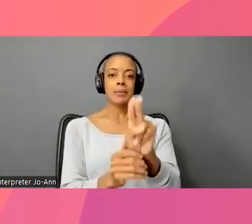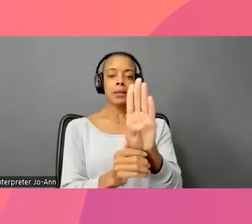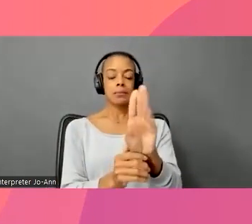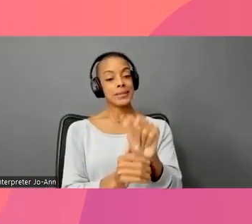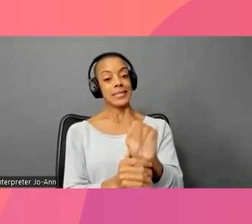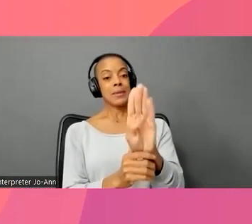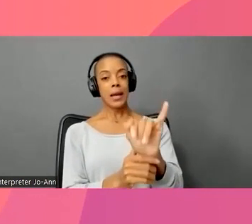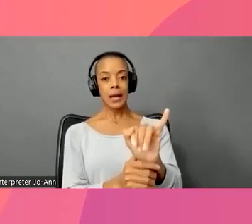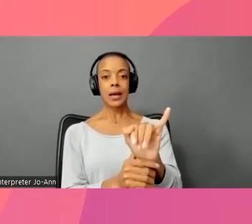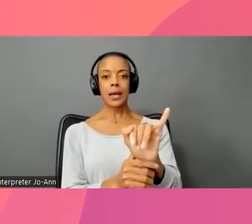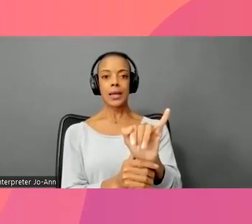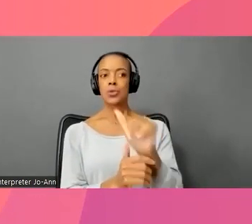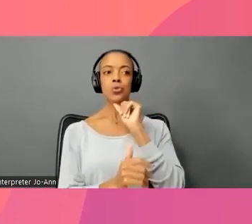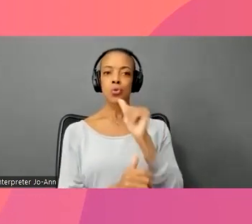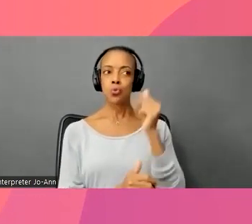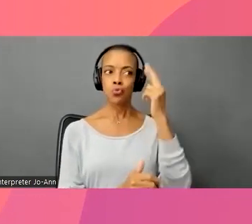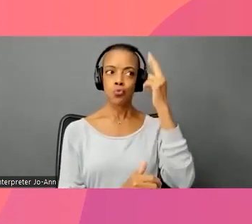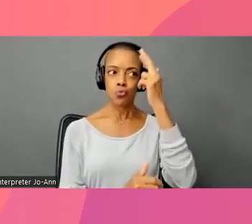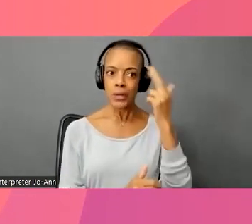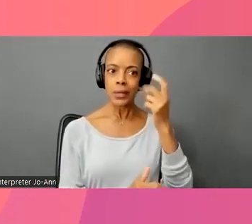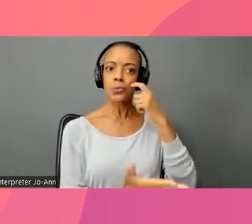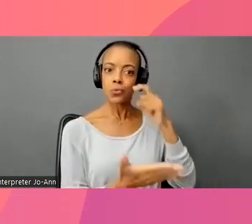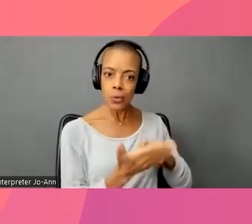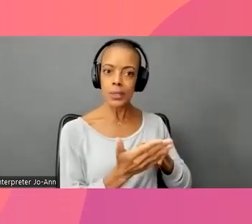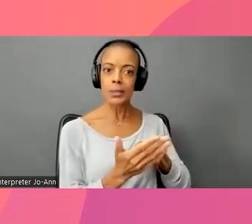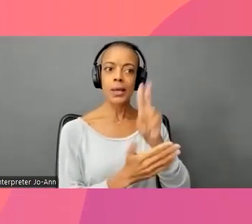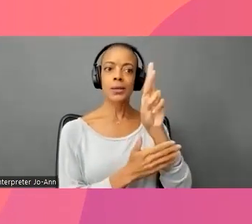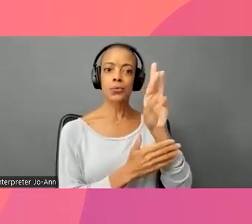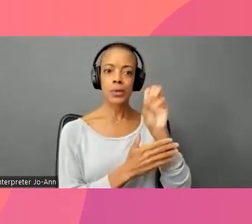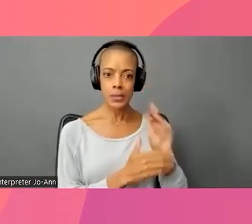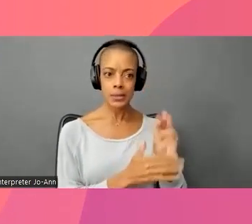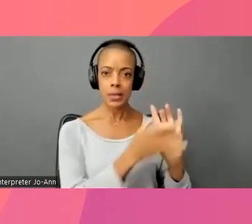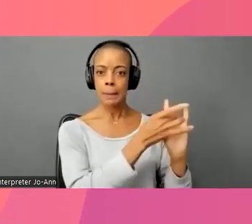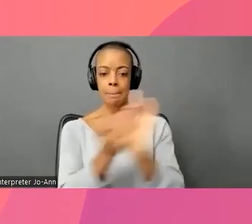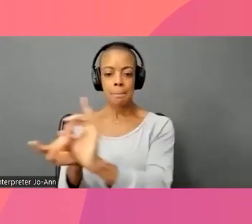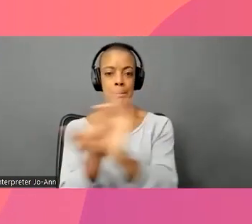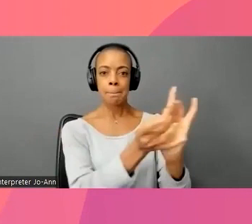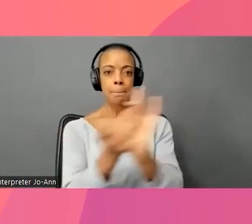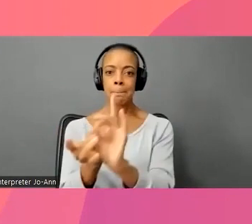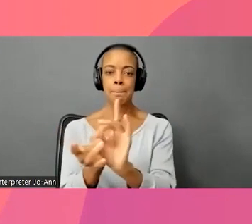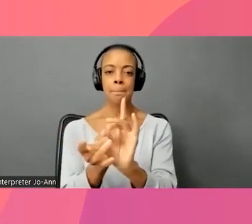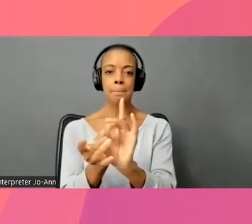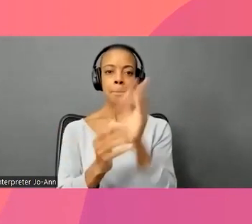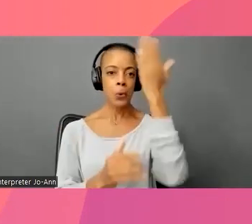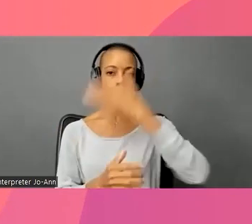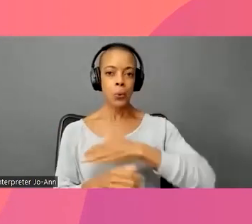consideration for racialization, racism, and its related intersections.